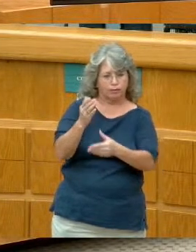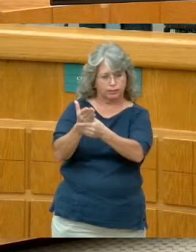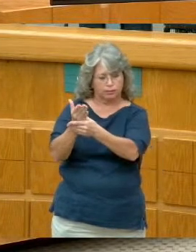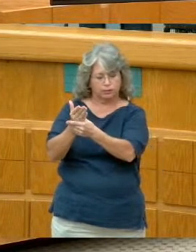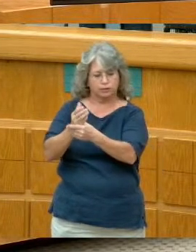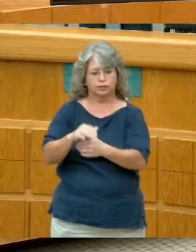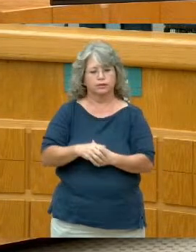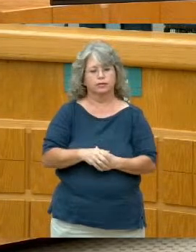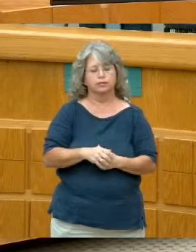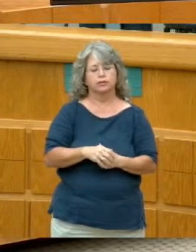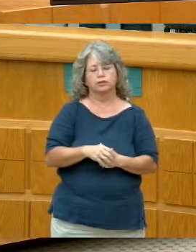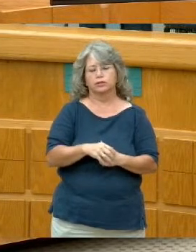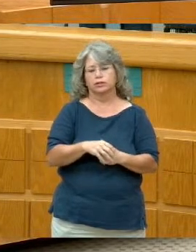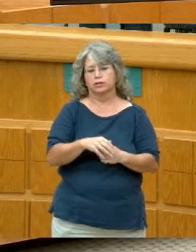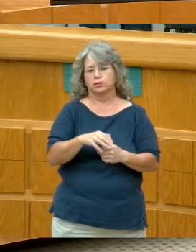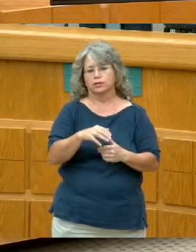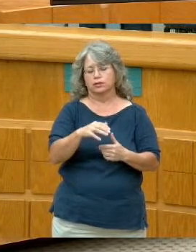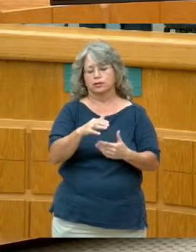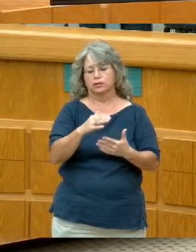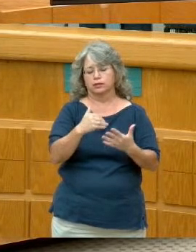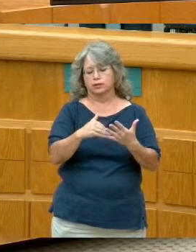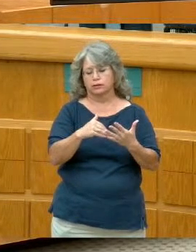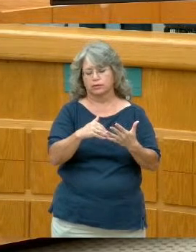Ribia, 1602 Morgan,